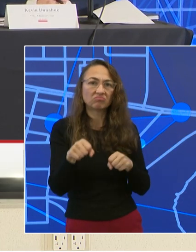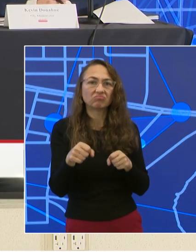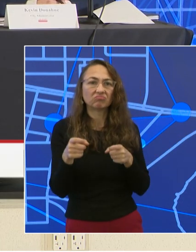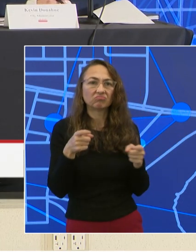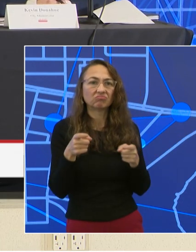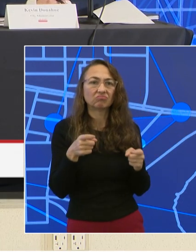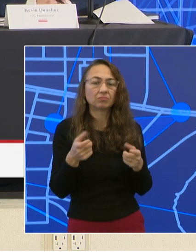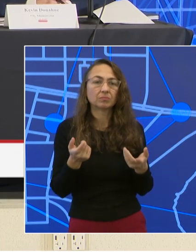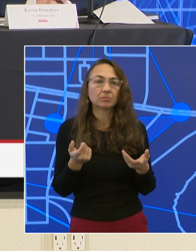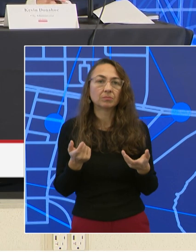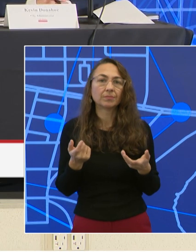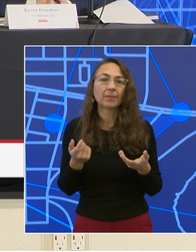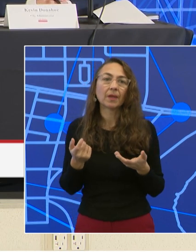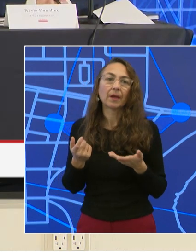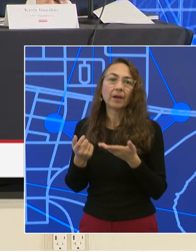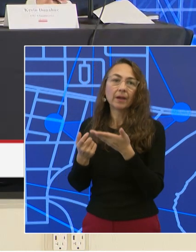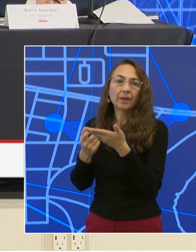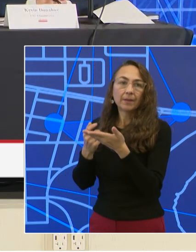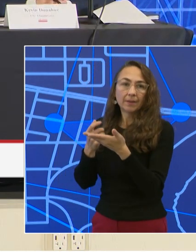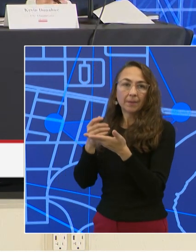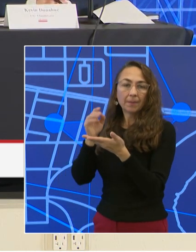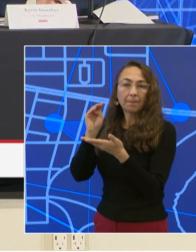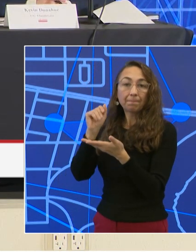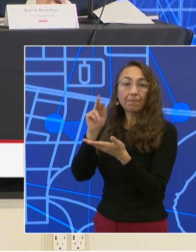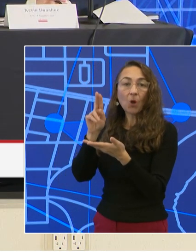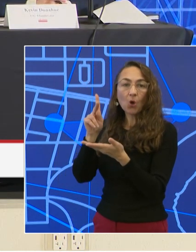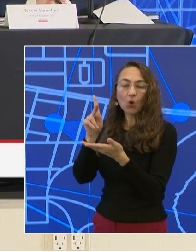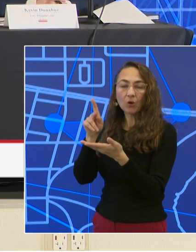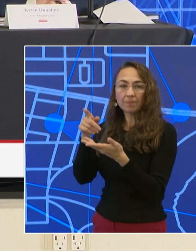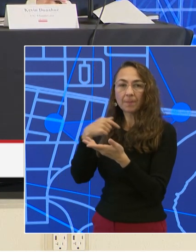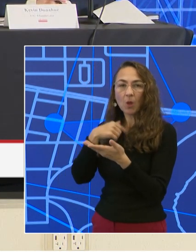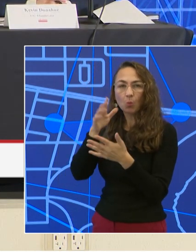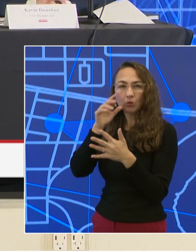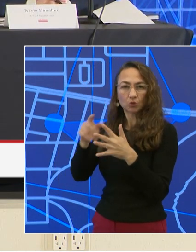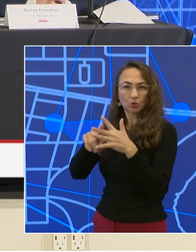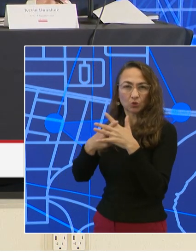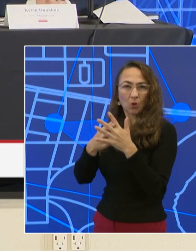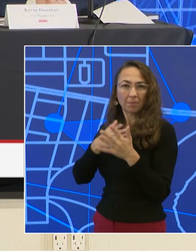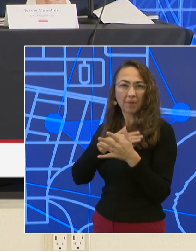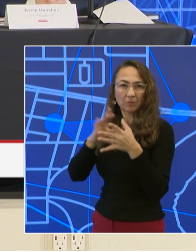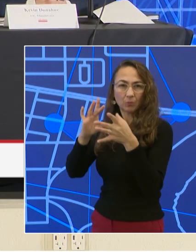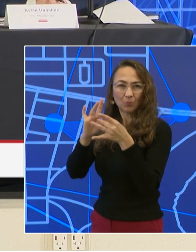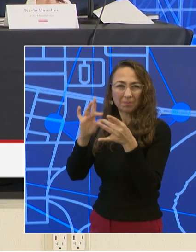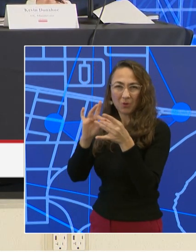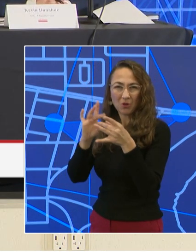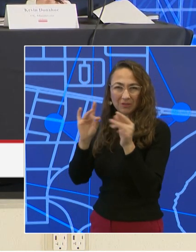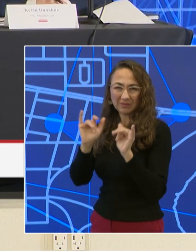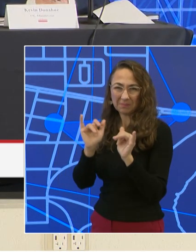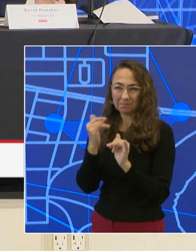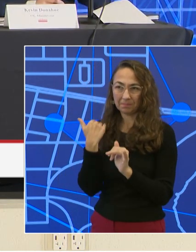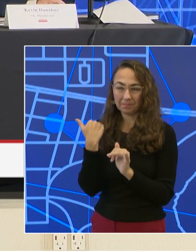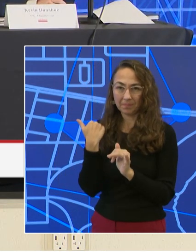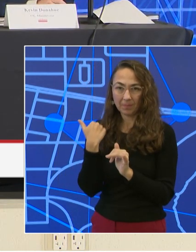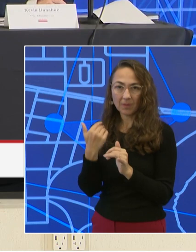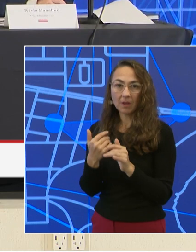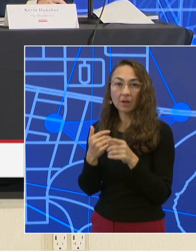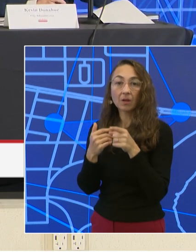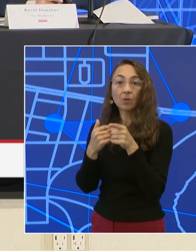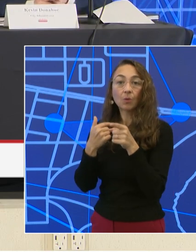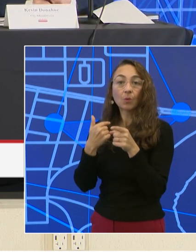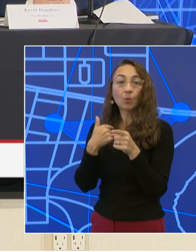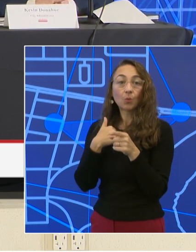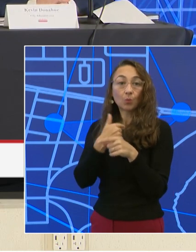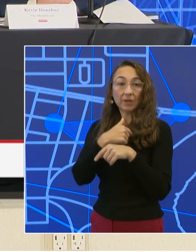I'll start my response as I have with you previously on this subject. We are a nation of